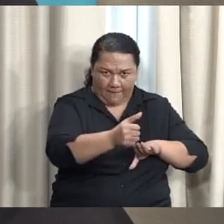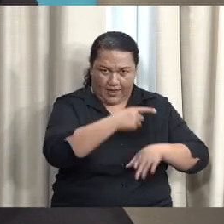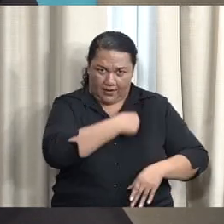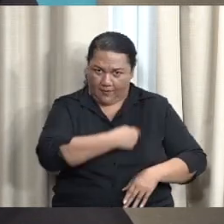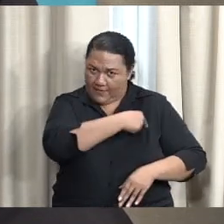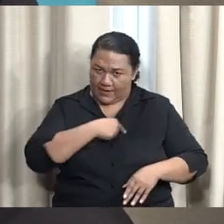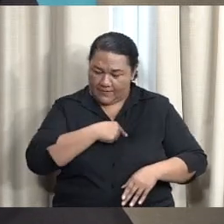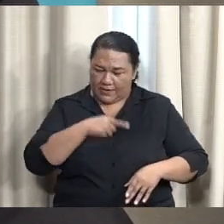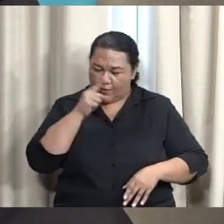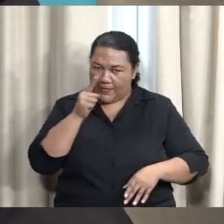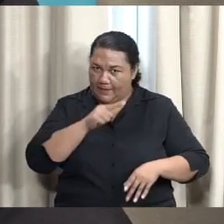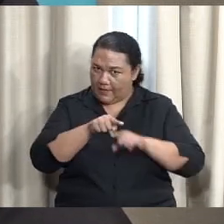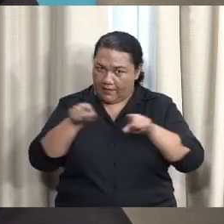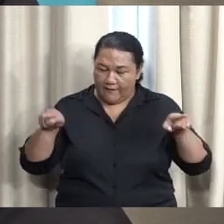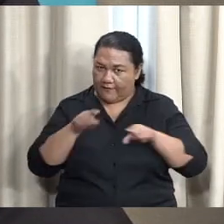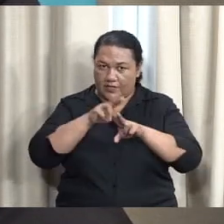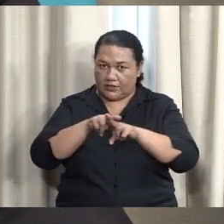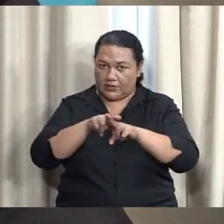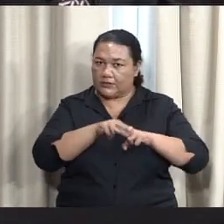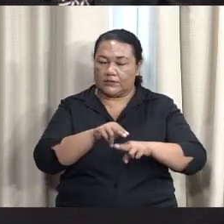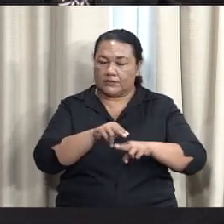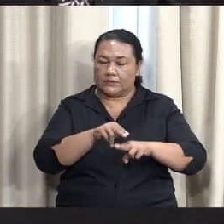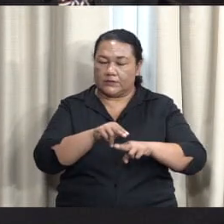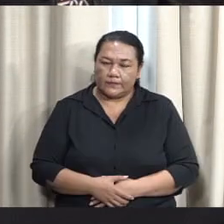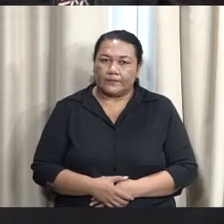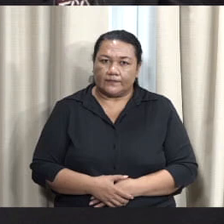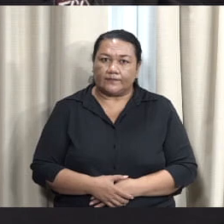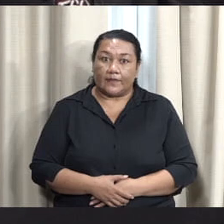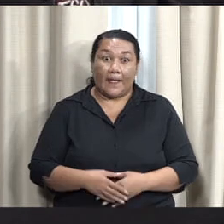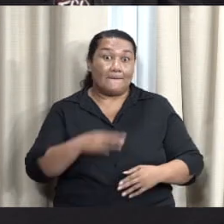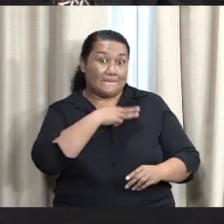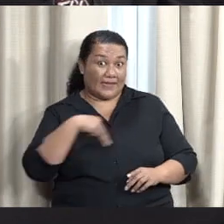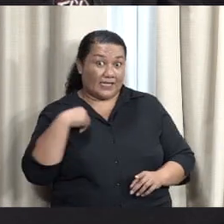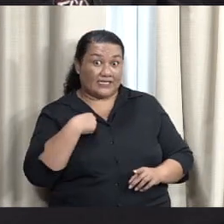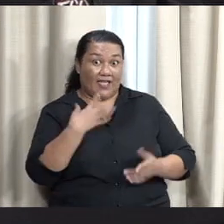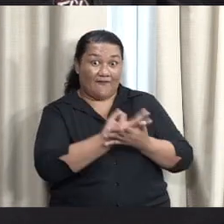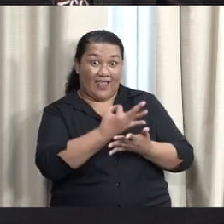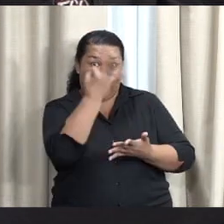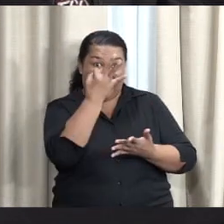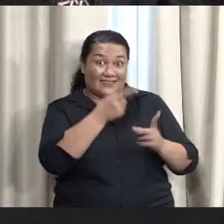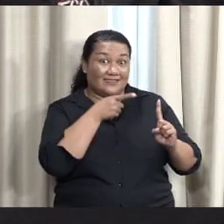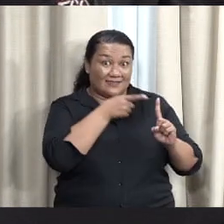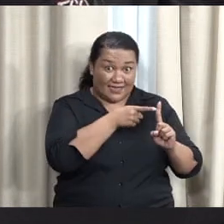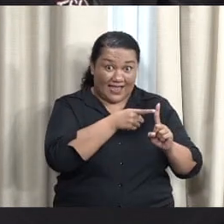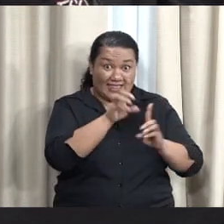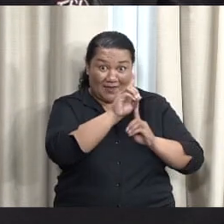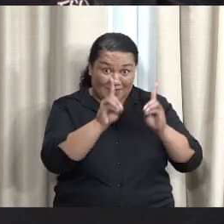to the people of Fiji. The Minister for Finance and Deputy Prime Minister, the